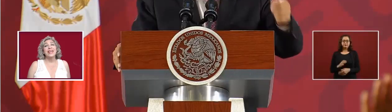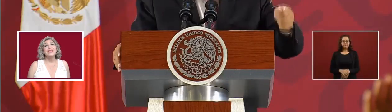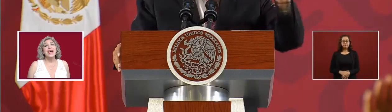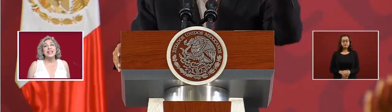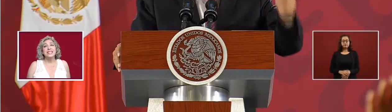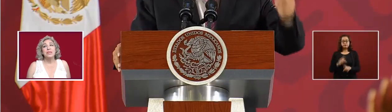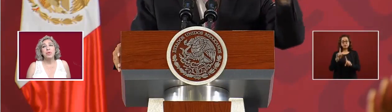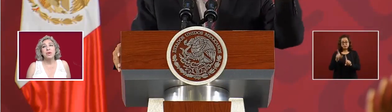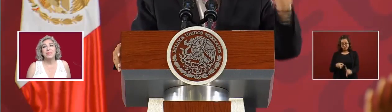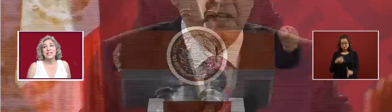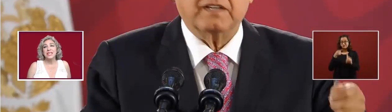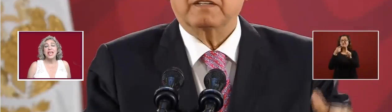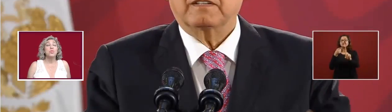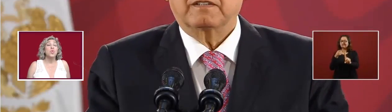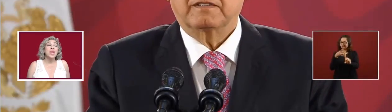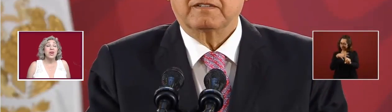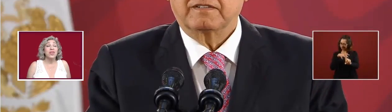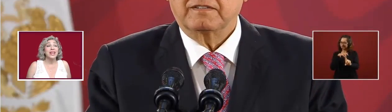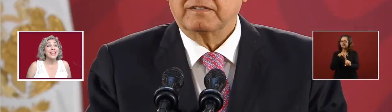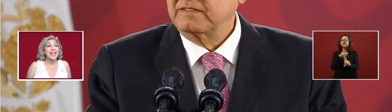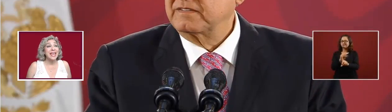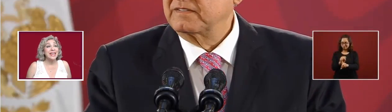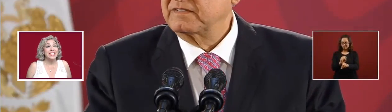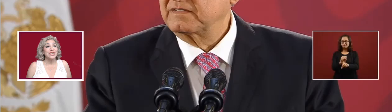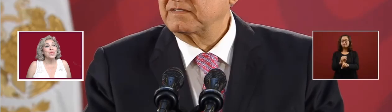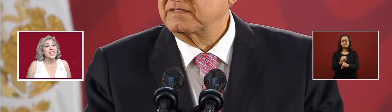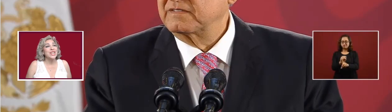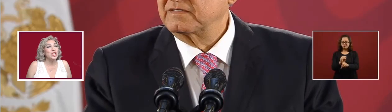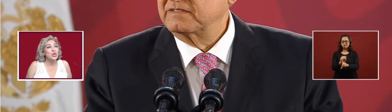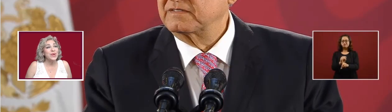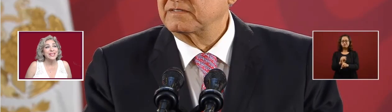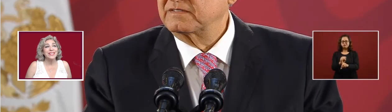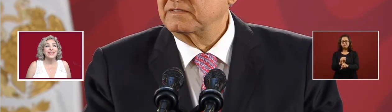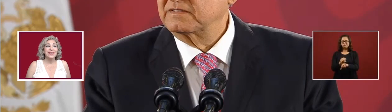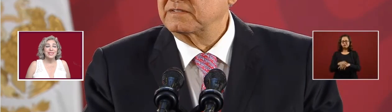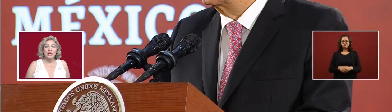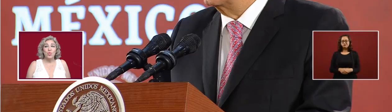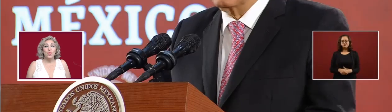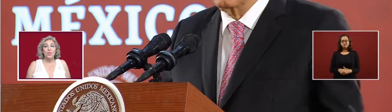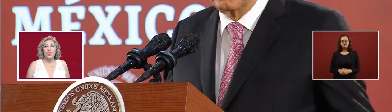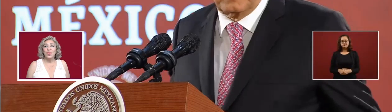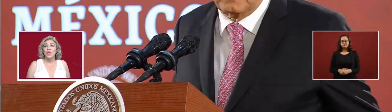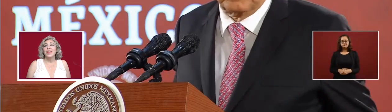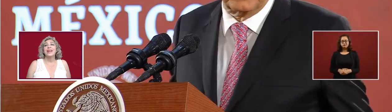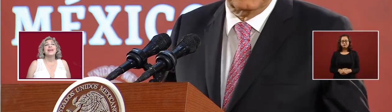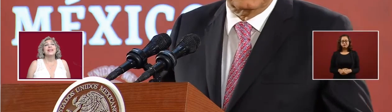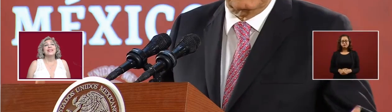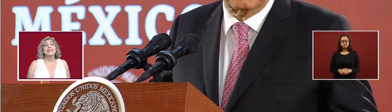and that is the purpose and we are going to gain it we're going to do it and